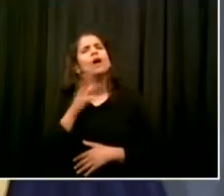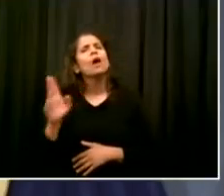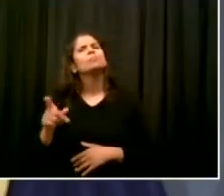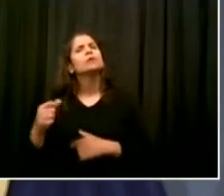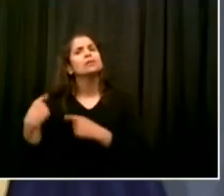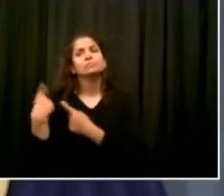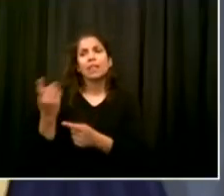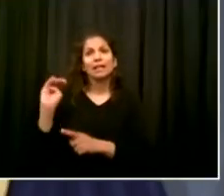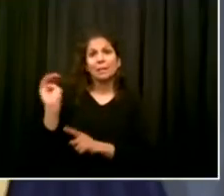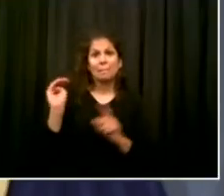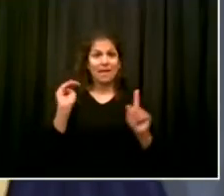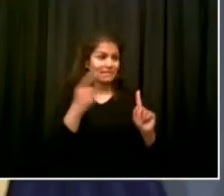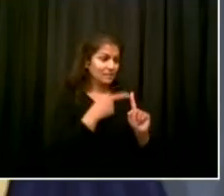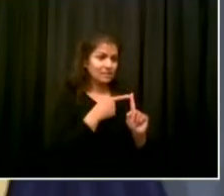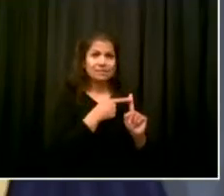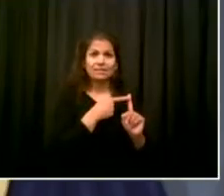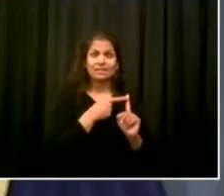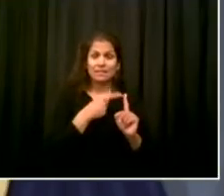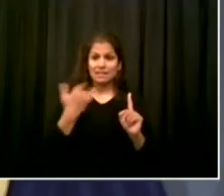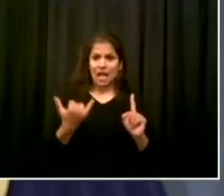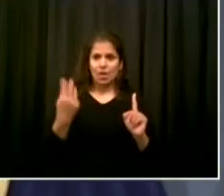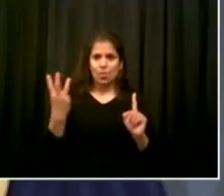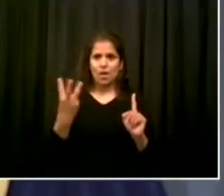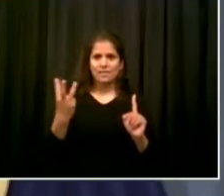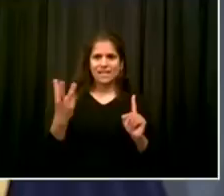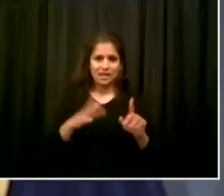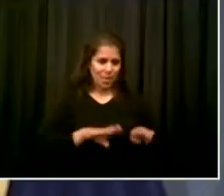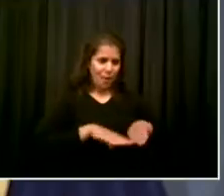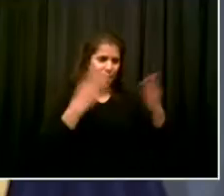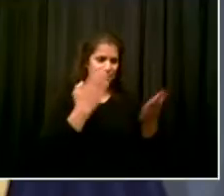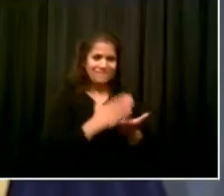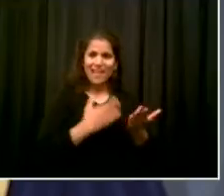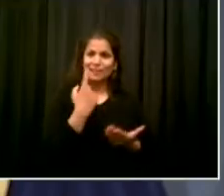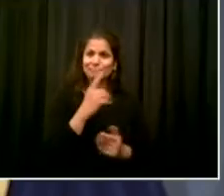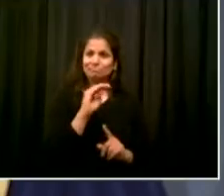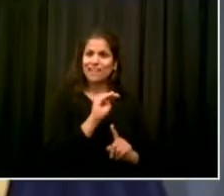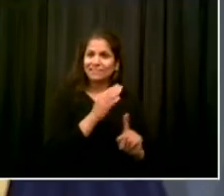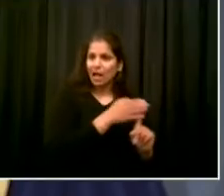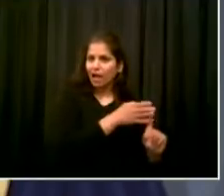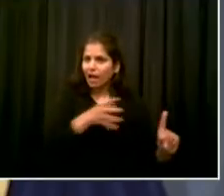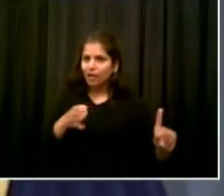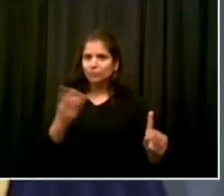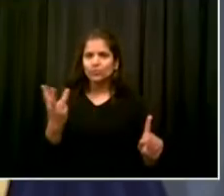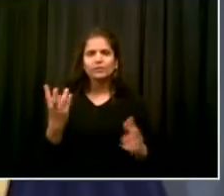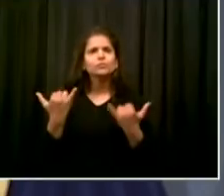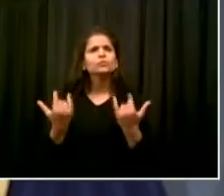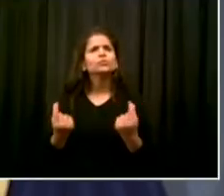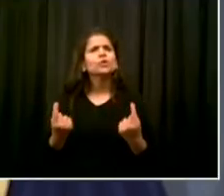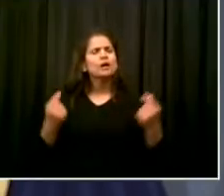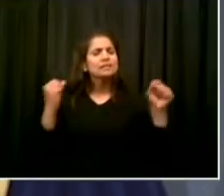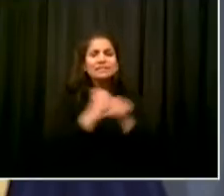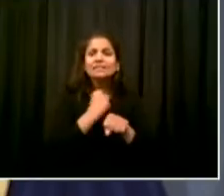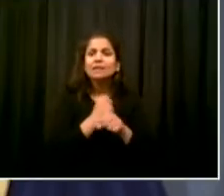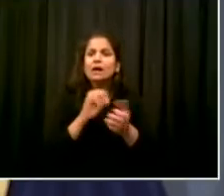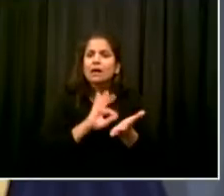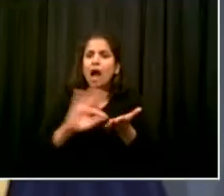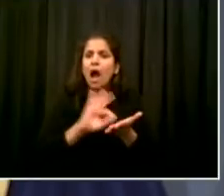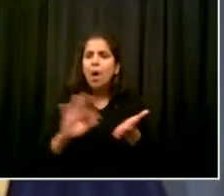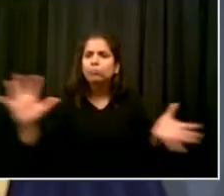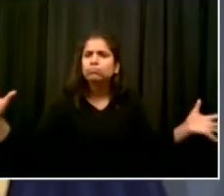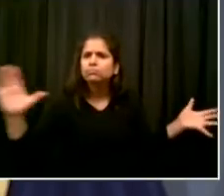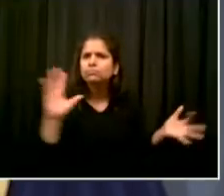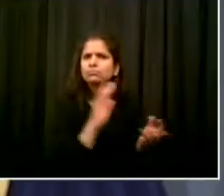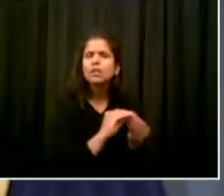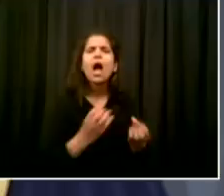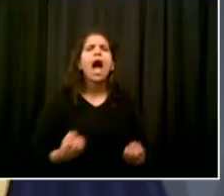to work, how many businesses have reopened? Has there been any enforcement or warnings or just any